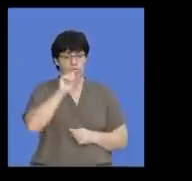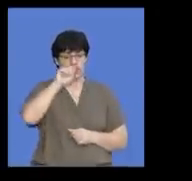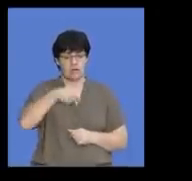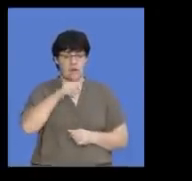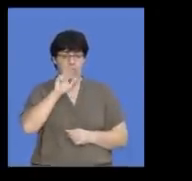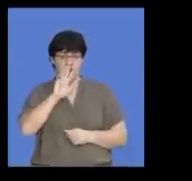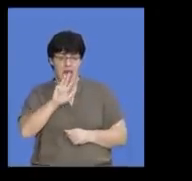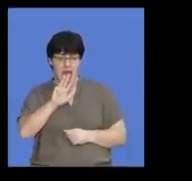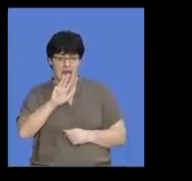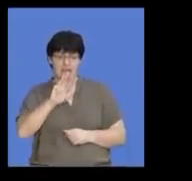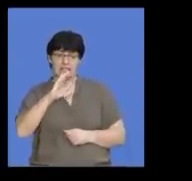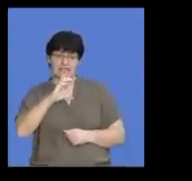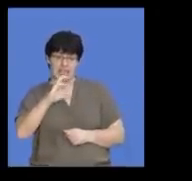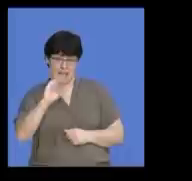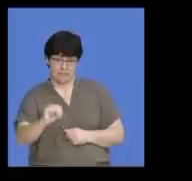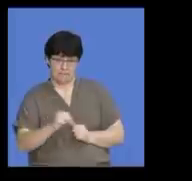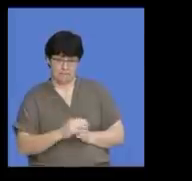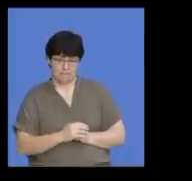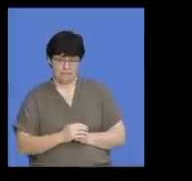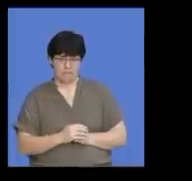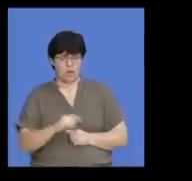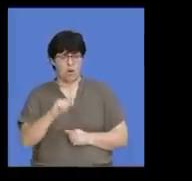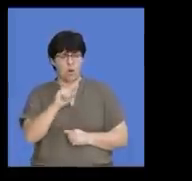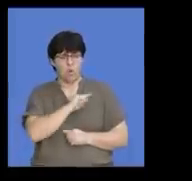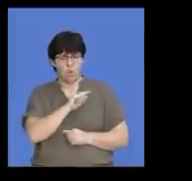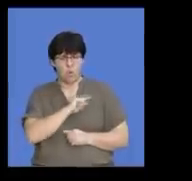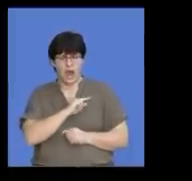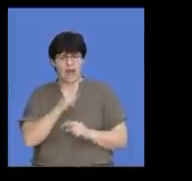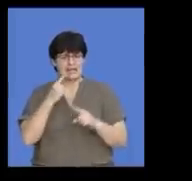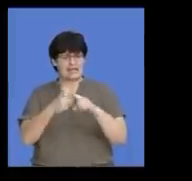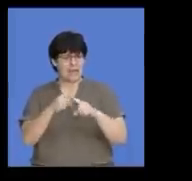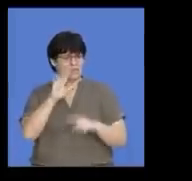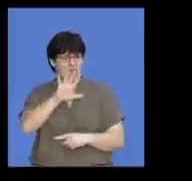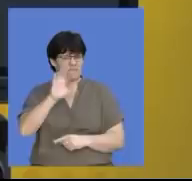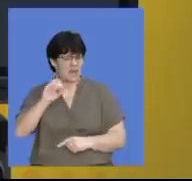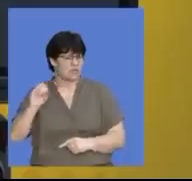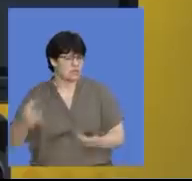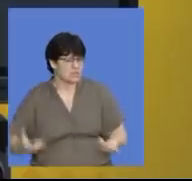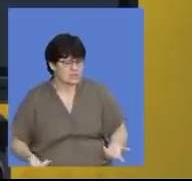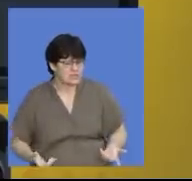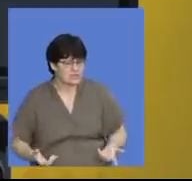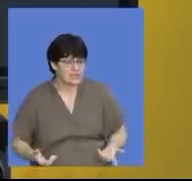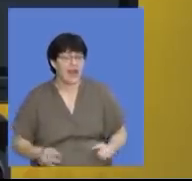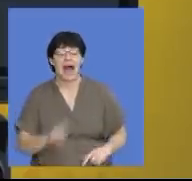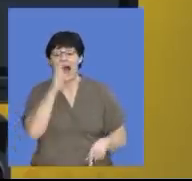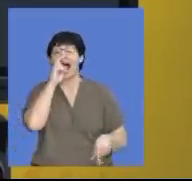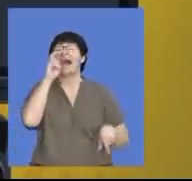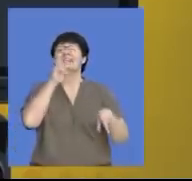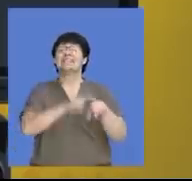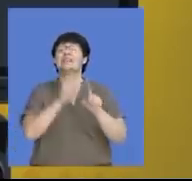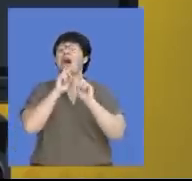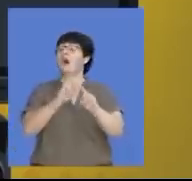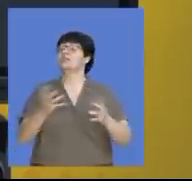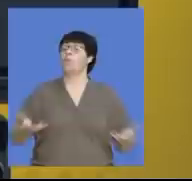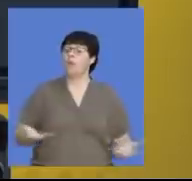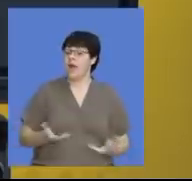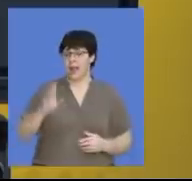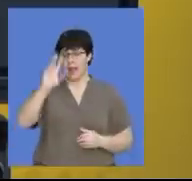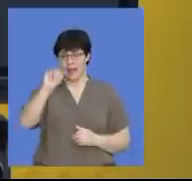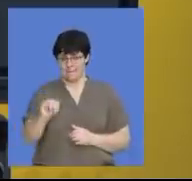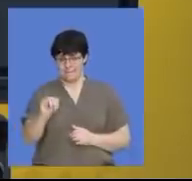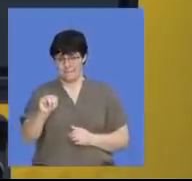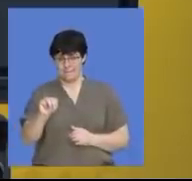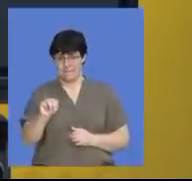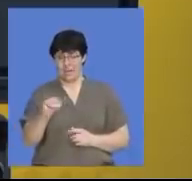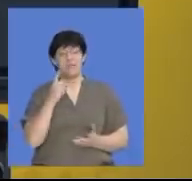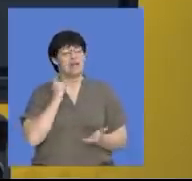3.9 centimeters. Why am I multiplying by 500? I need an answer in meters. And